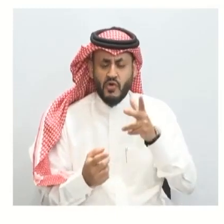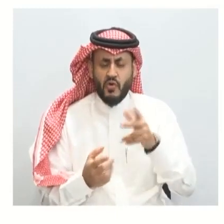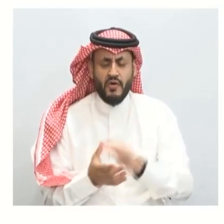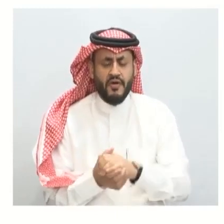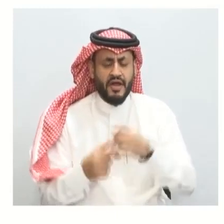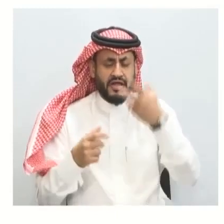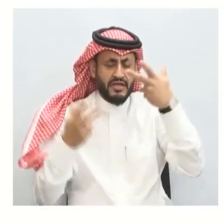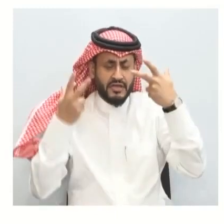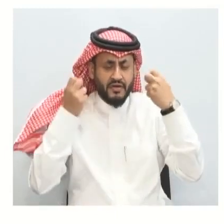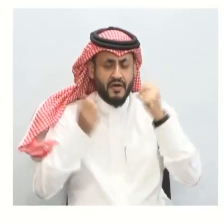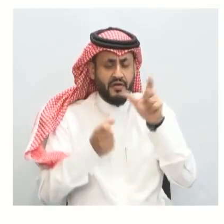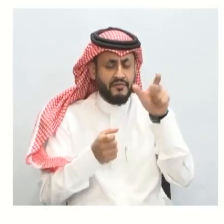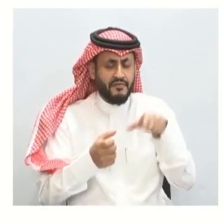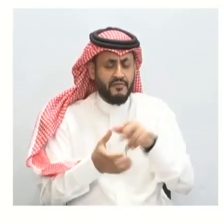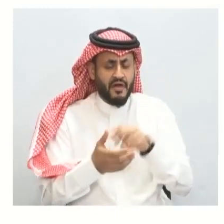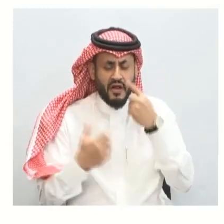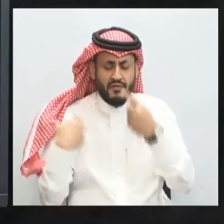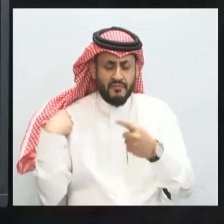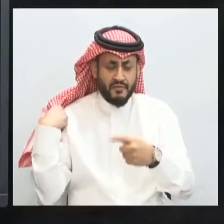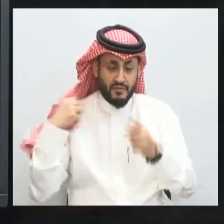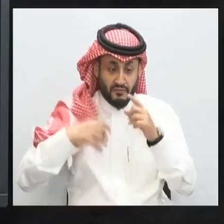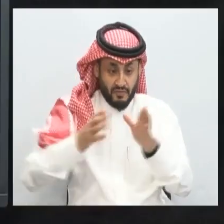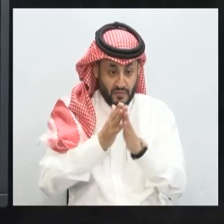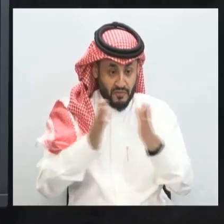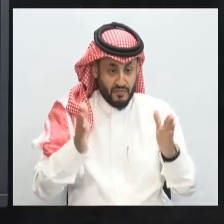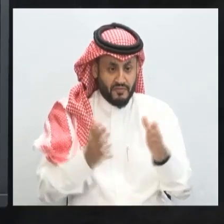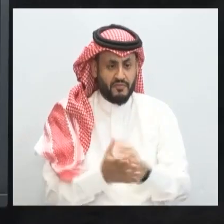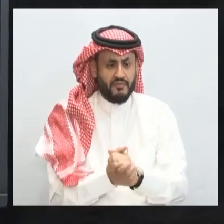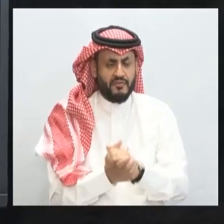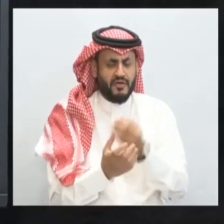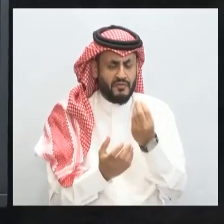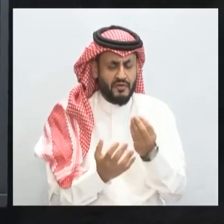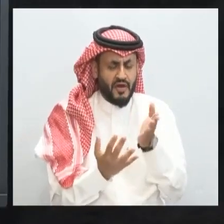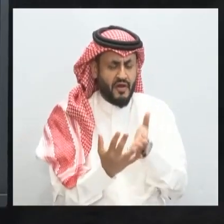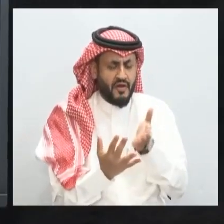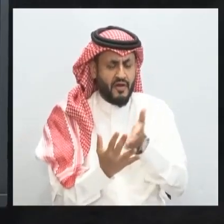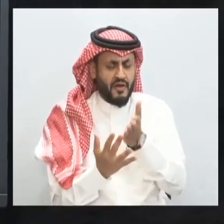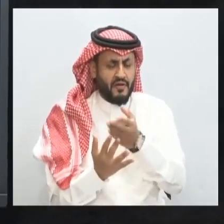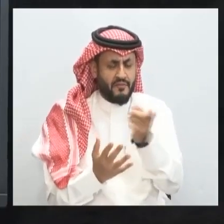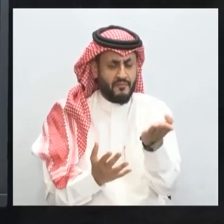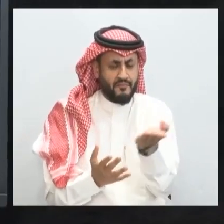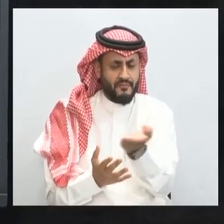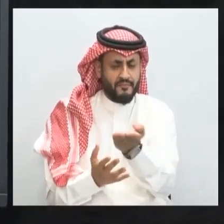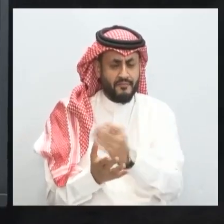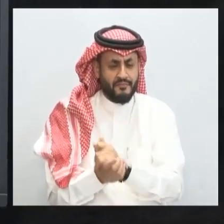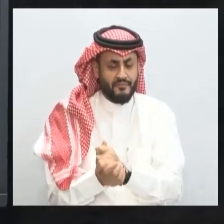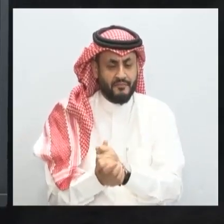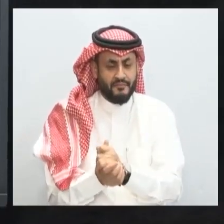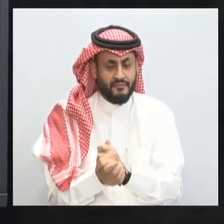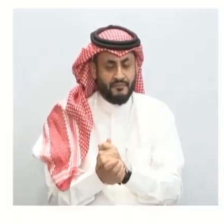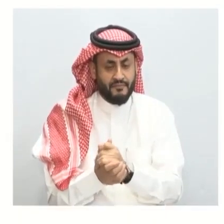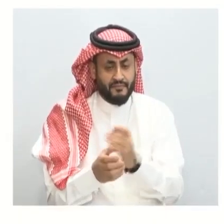for? Now there is a rather long word here, so you can just read it with me slowly. We have here the word, you can see at the beginning,